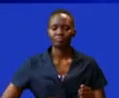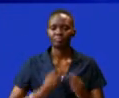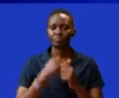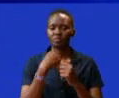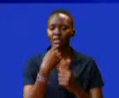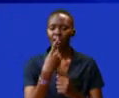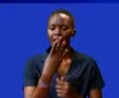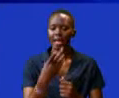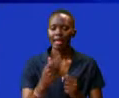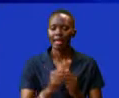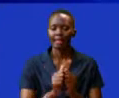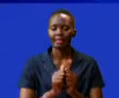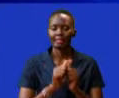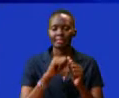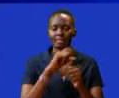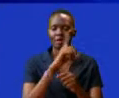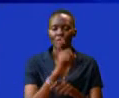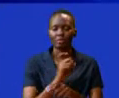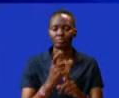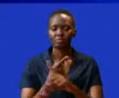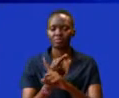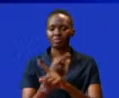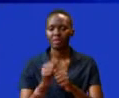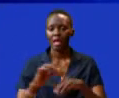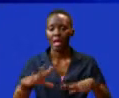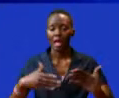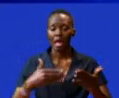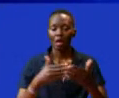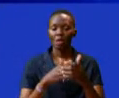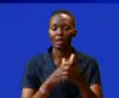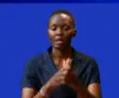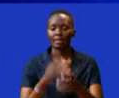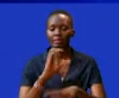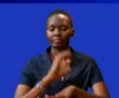mane Senate ne nigodo komakore gi kaka otayo kanisa mare. Jadolo no donjo